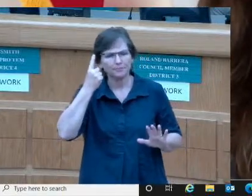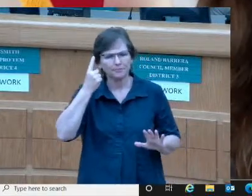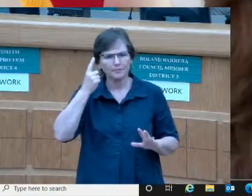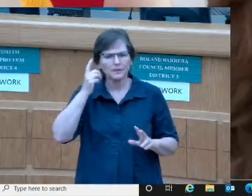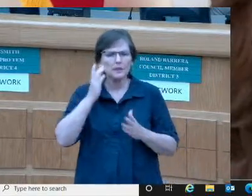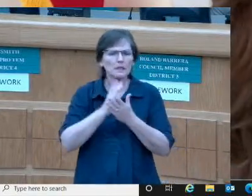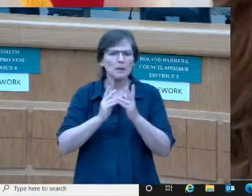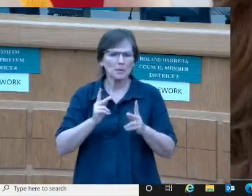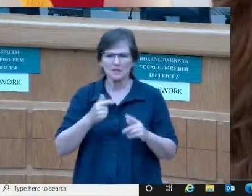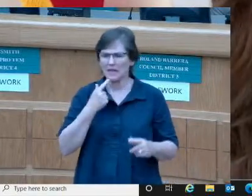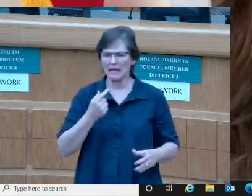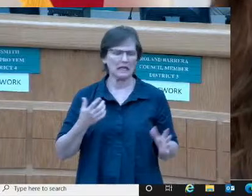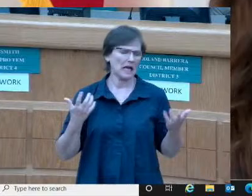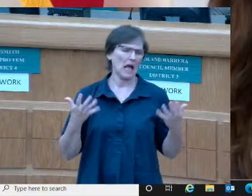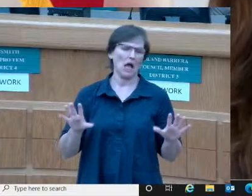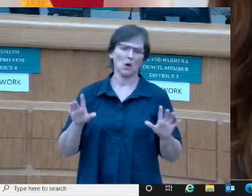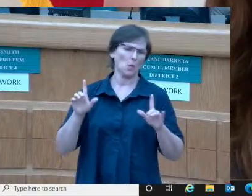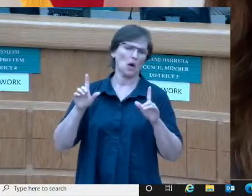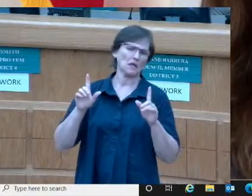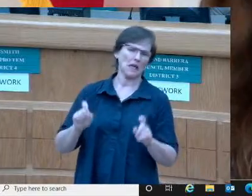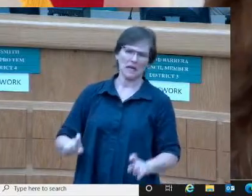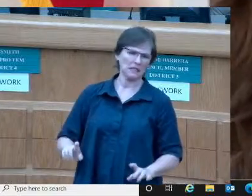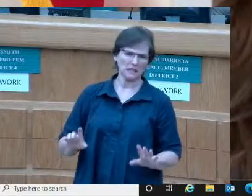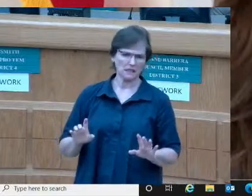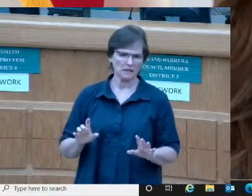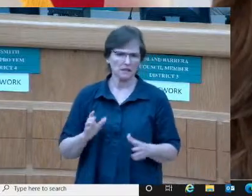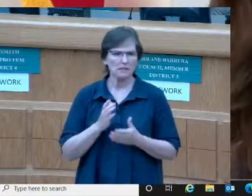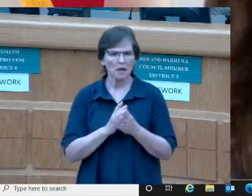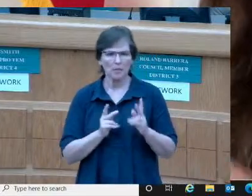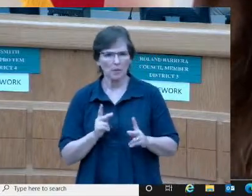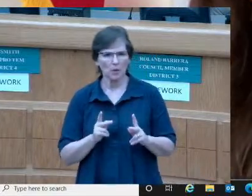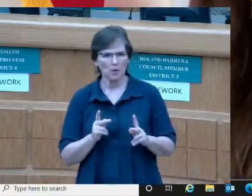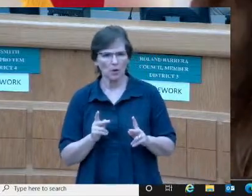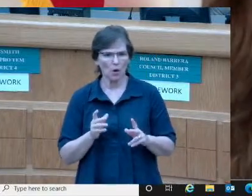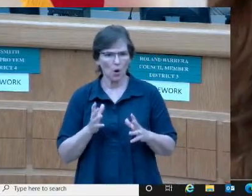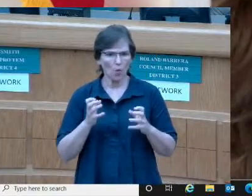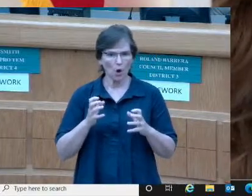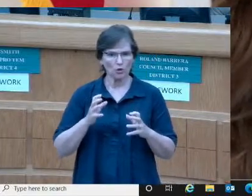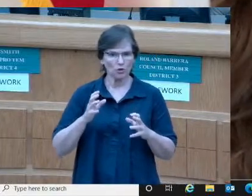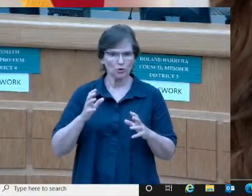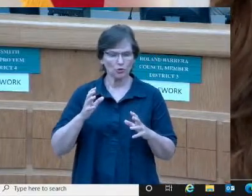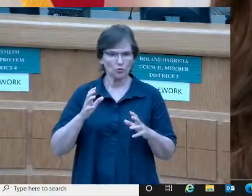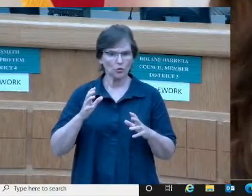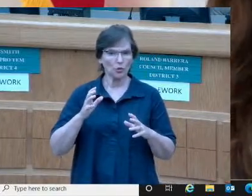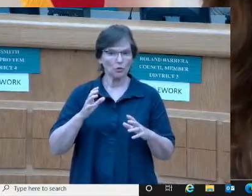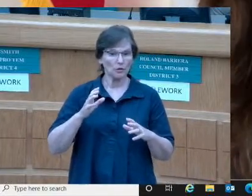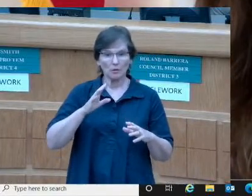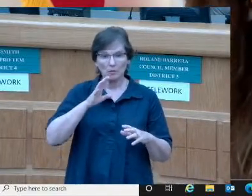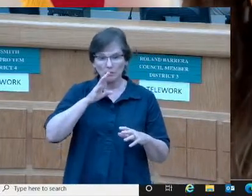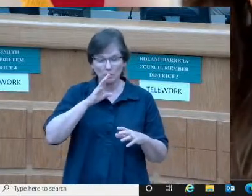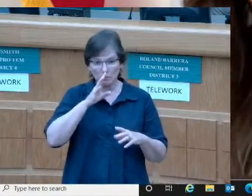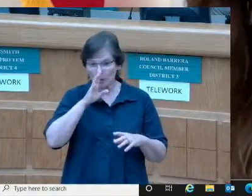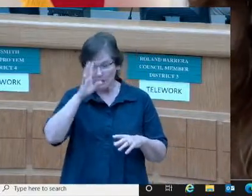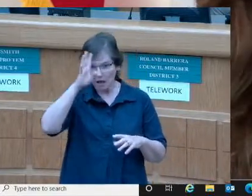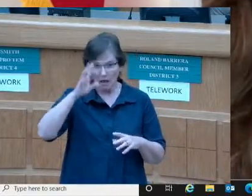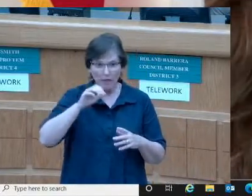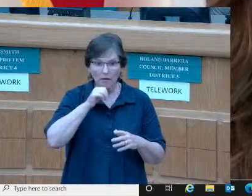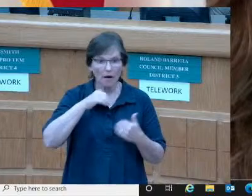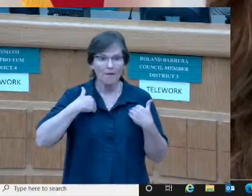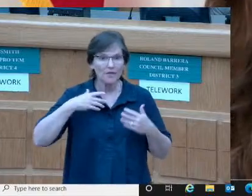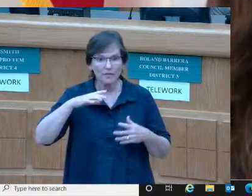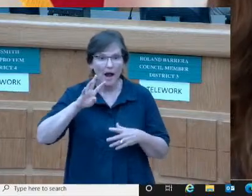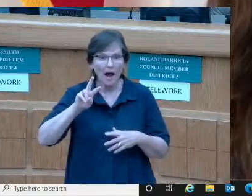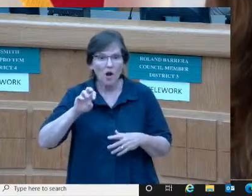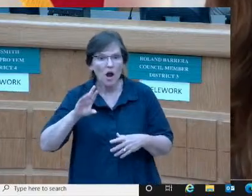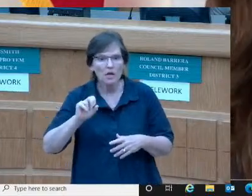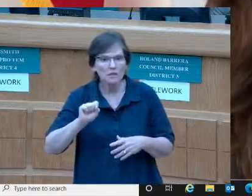I don't want to get tested. People just don't want this virus. I'm no different. And they don't want to think that they have it.